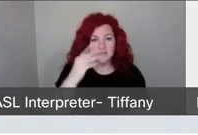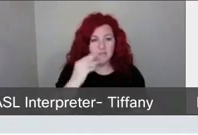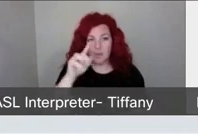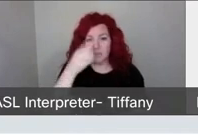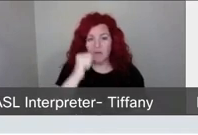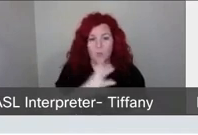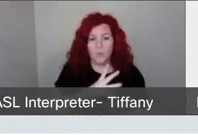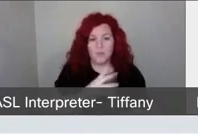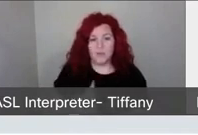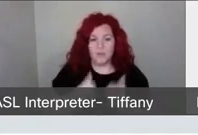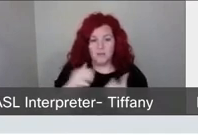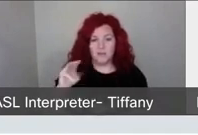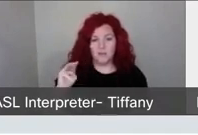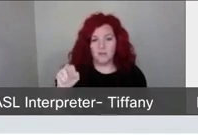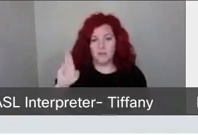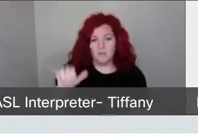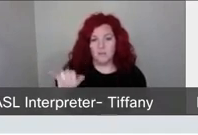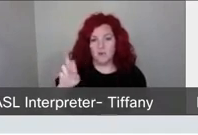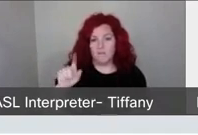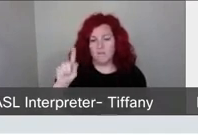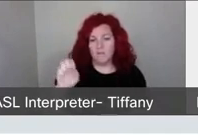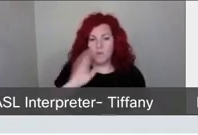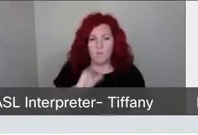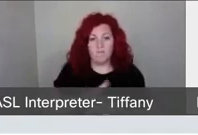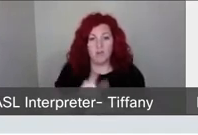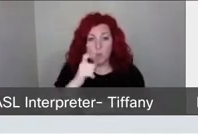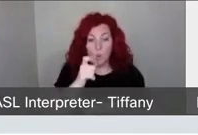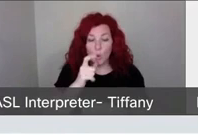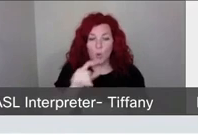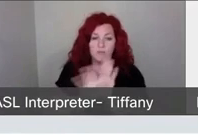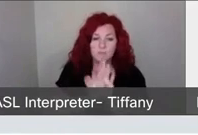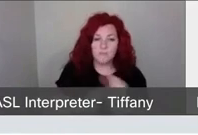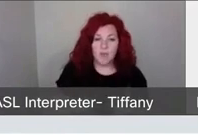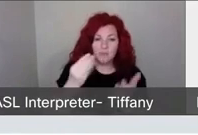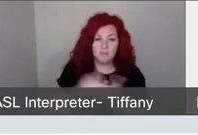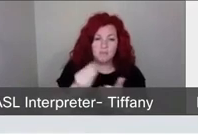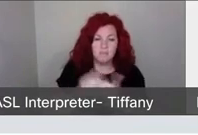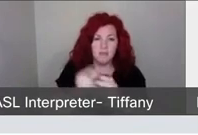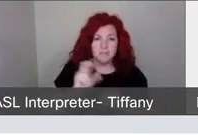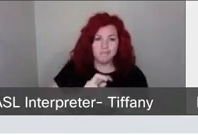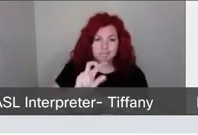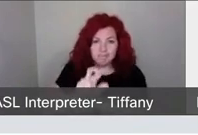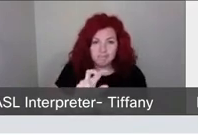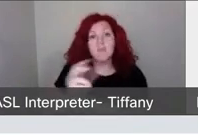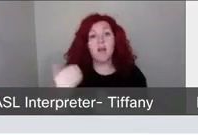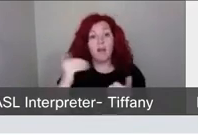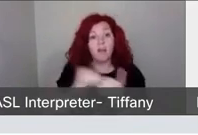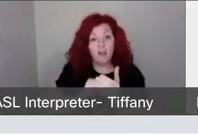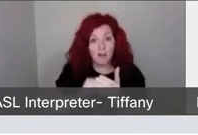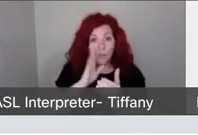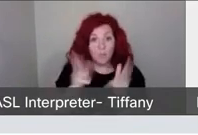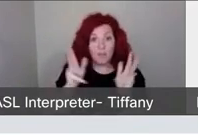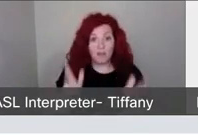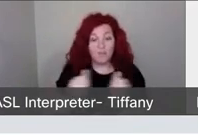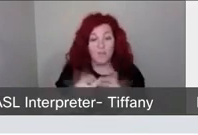woman living in Maryville. This will affect who is in office, how much funding is being invested where, and yet again, will be left